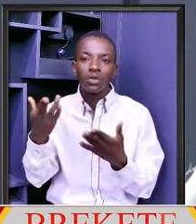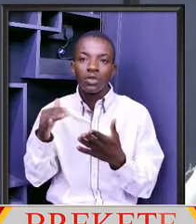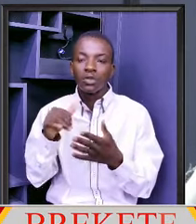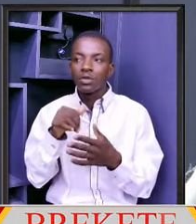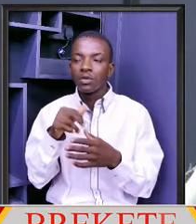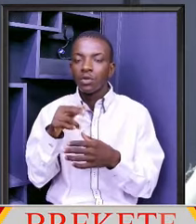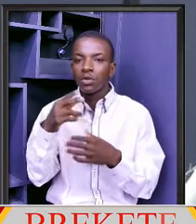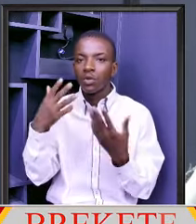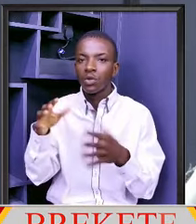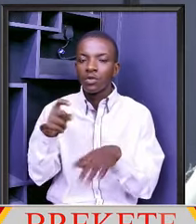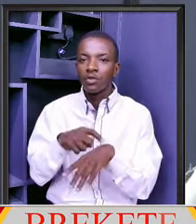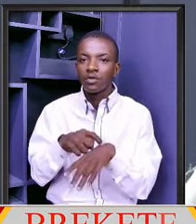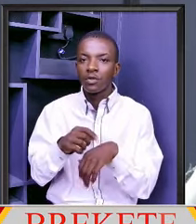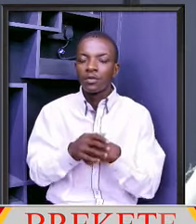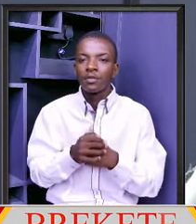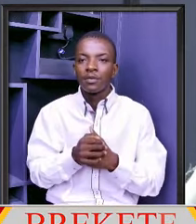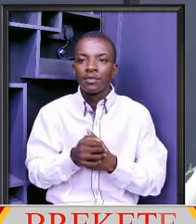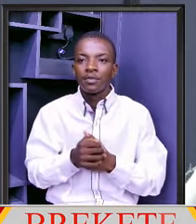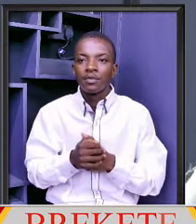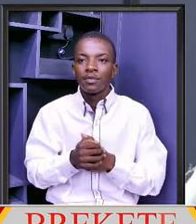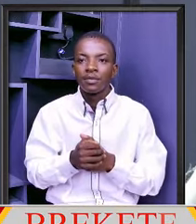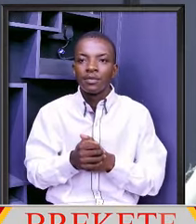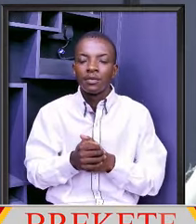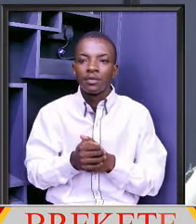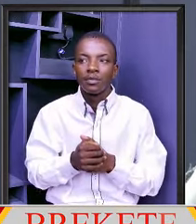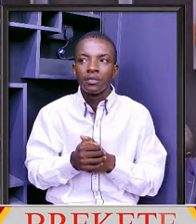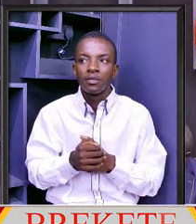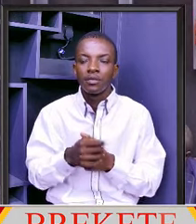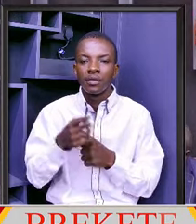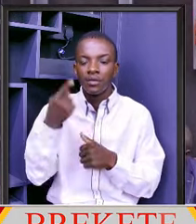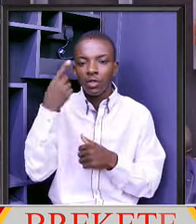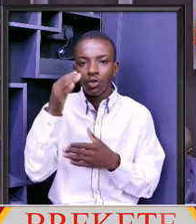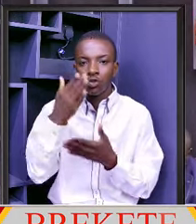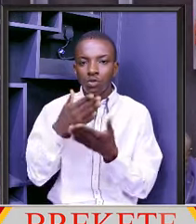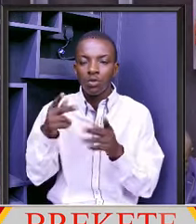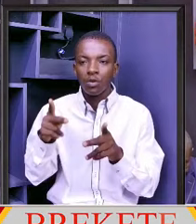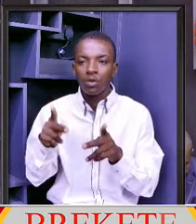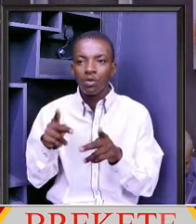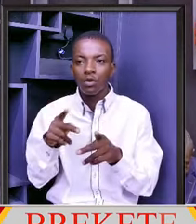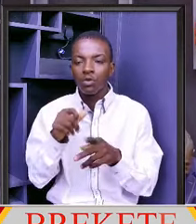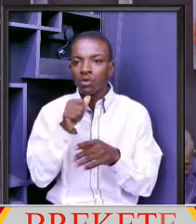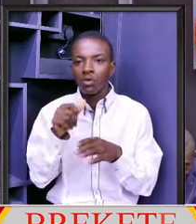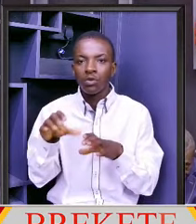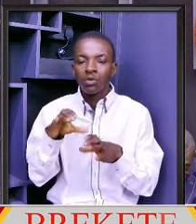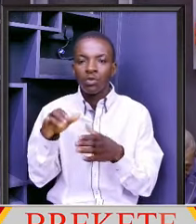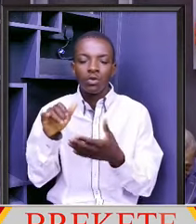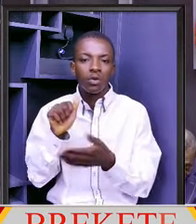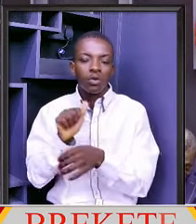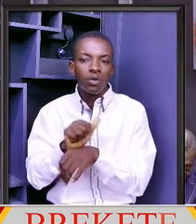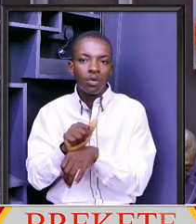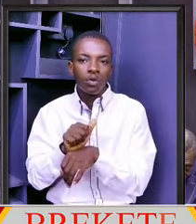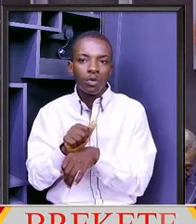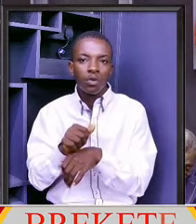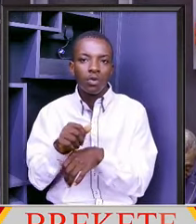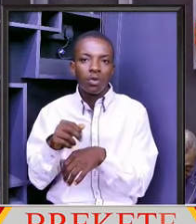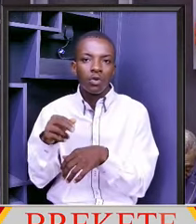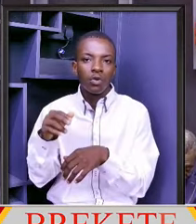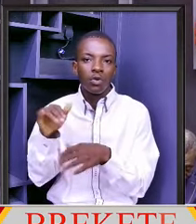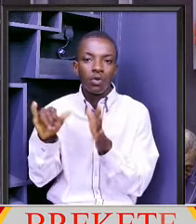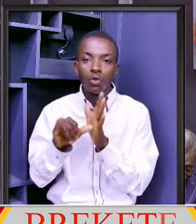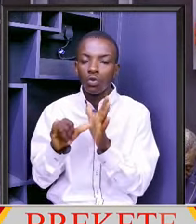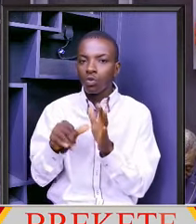we talk now, waste of time, we waste our time. Because some people not do their work. Even on YouTube, there's no audio.